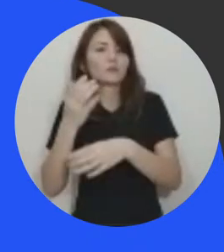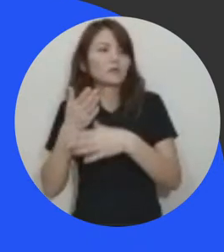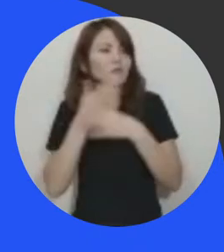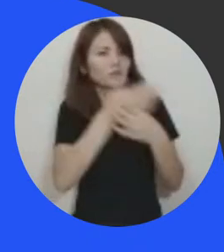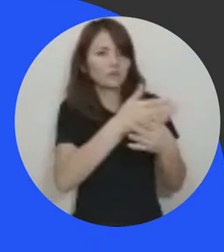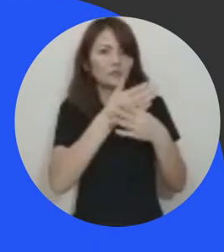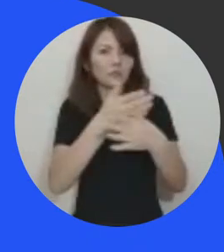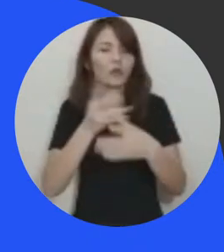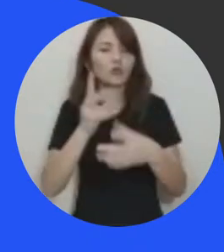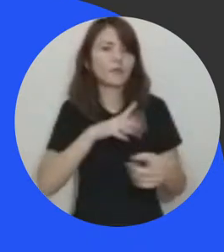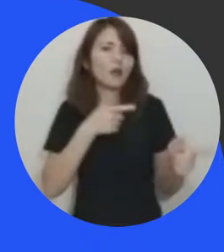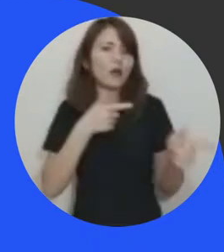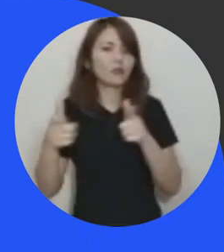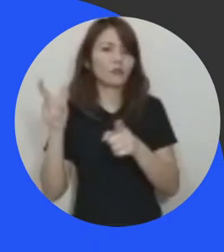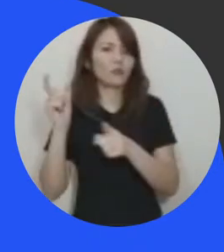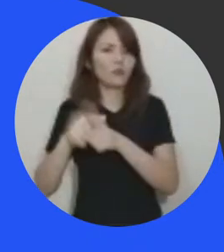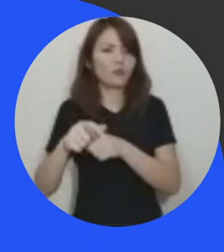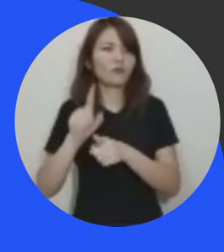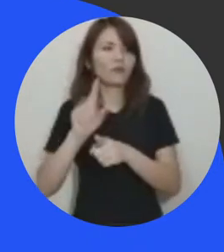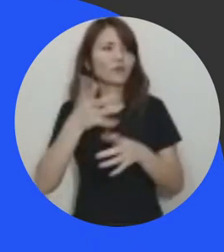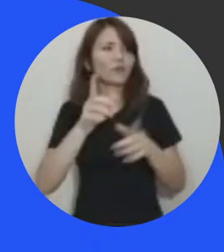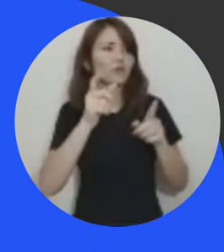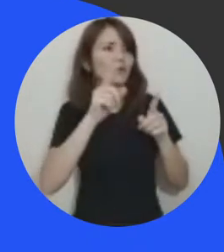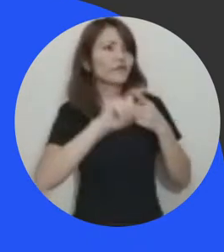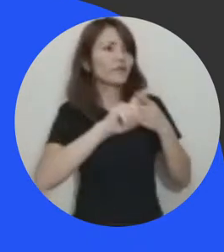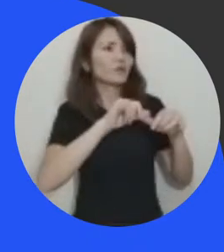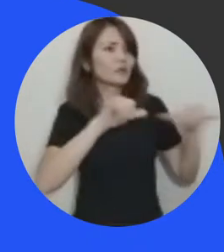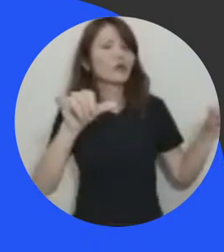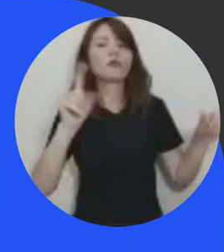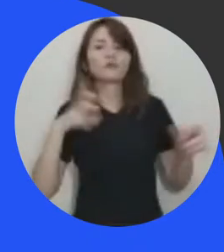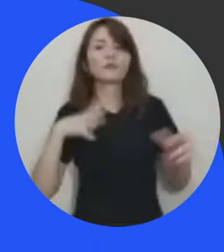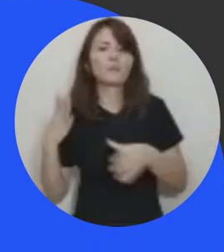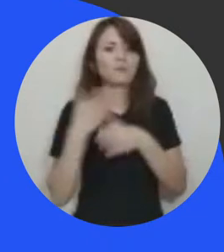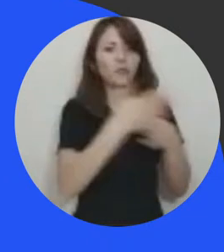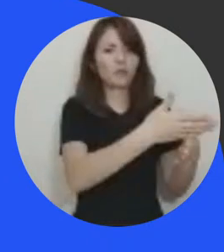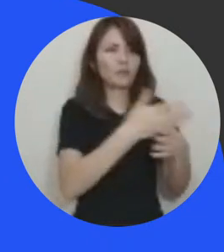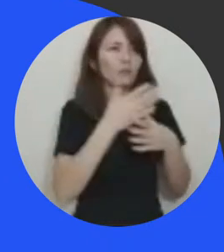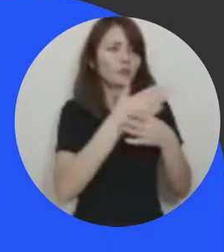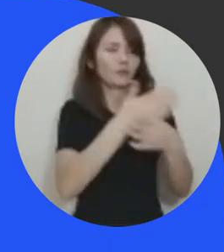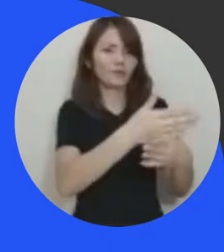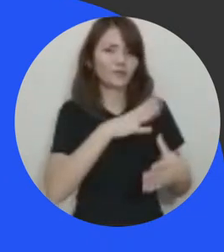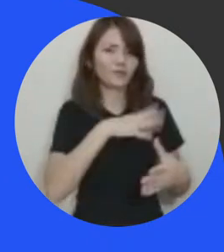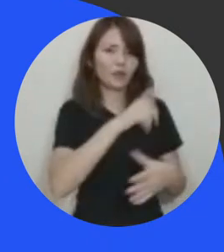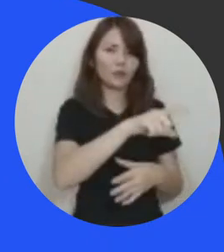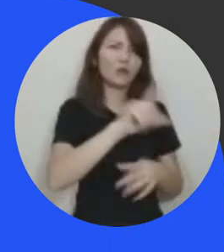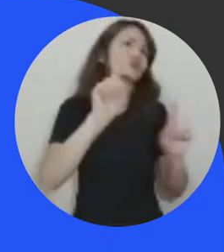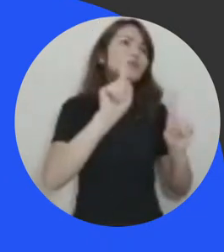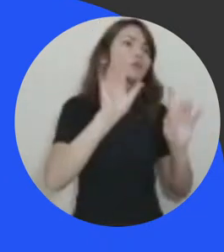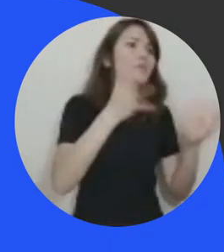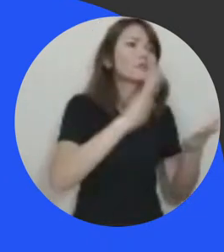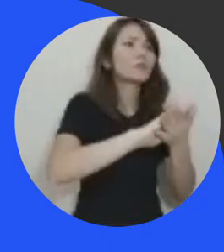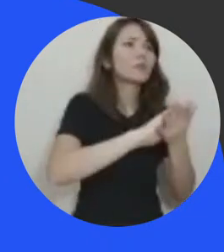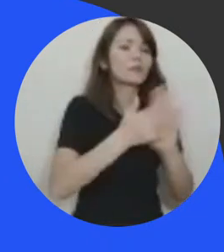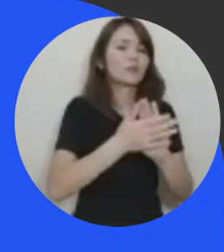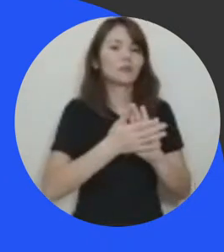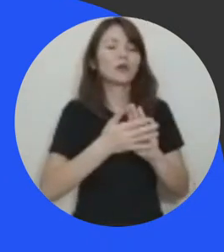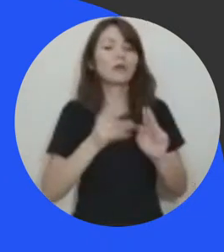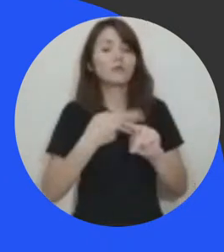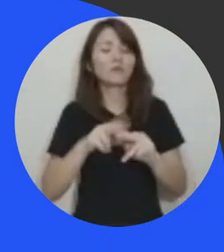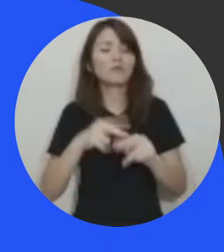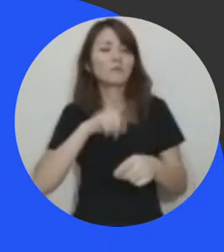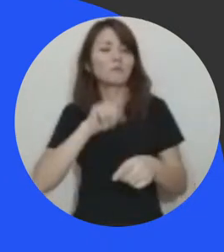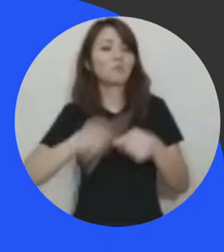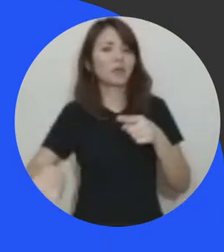help in that circumstance. And what's happened is we've been able to very rapidly retool and